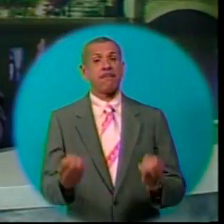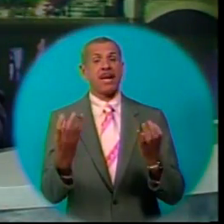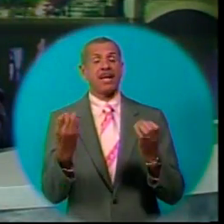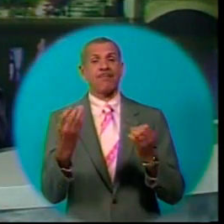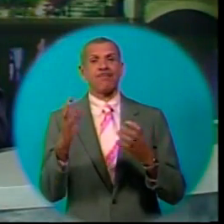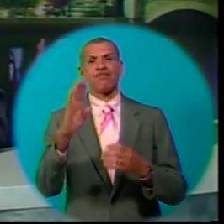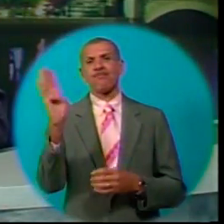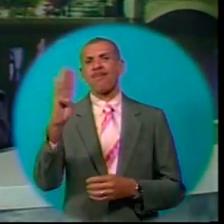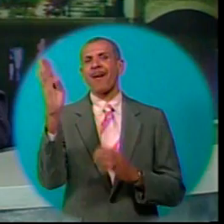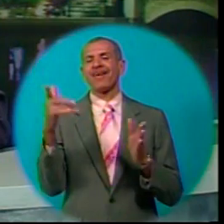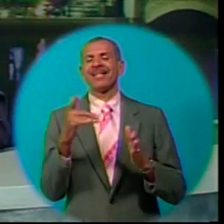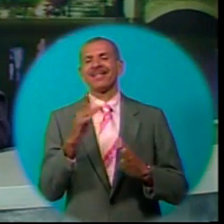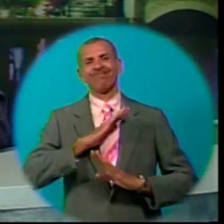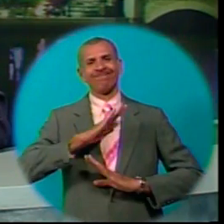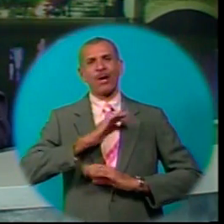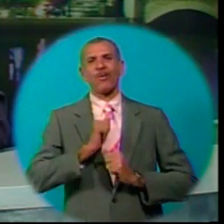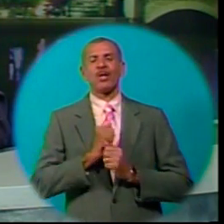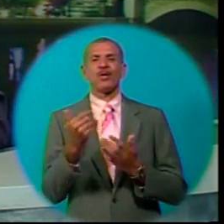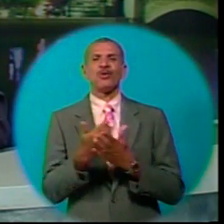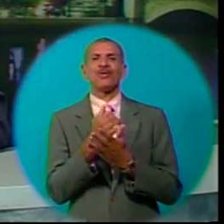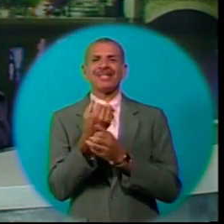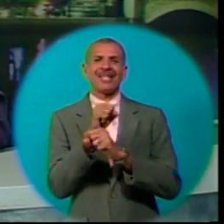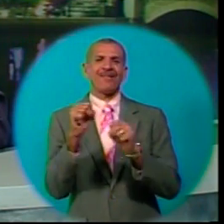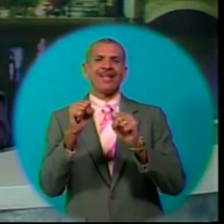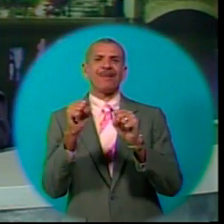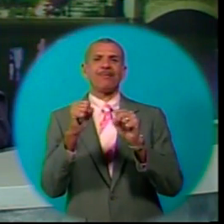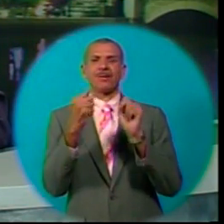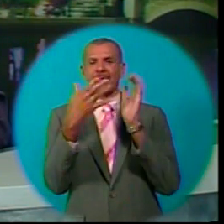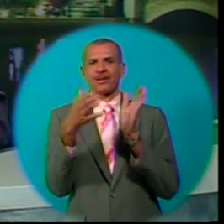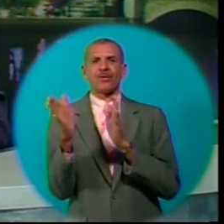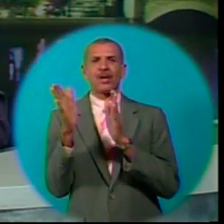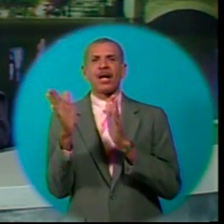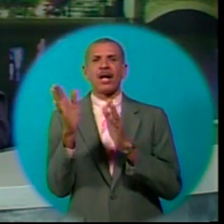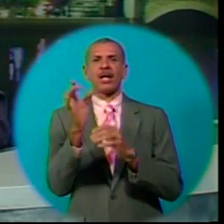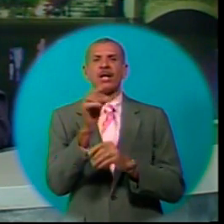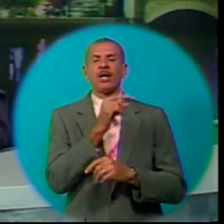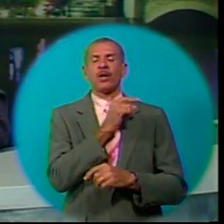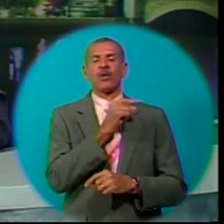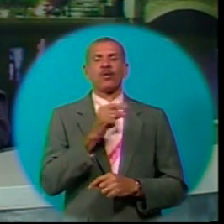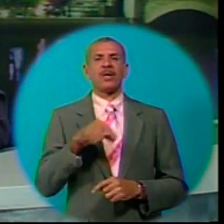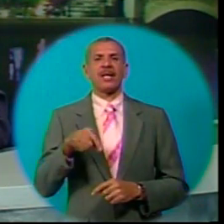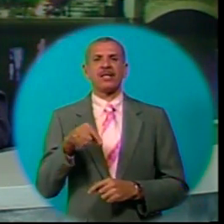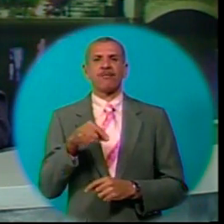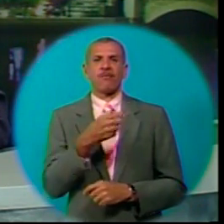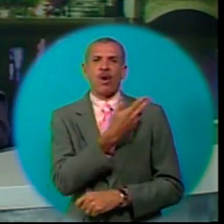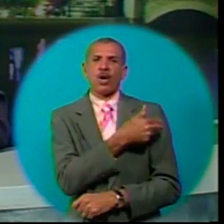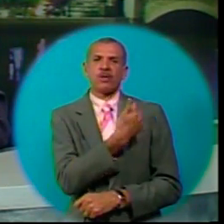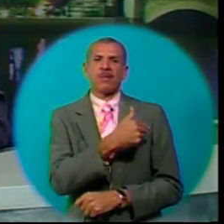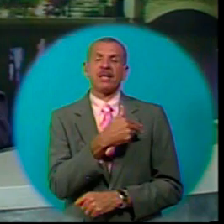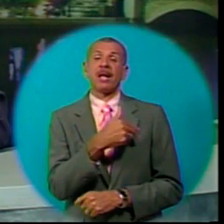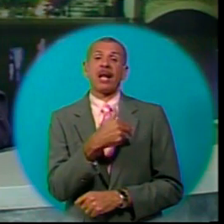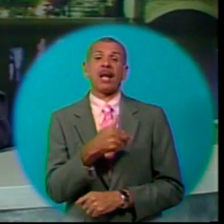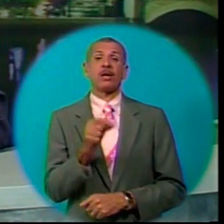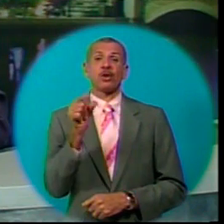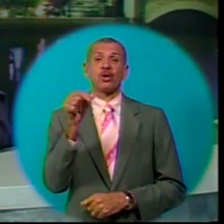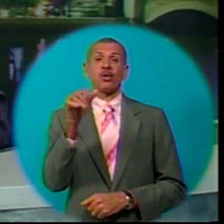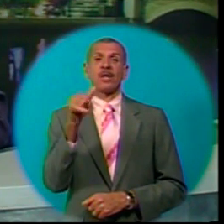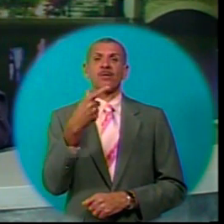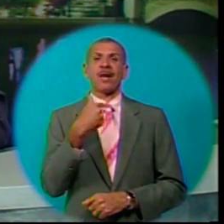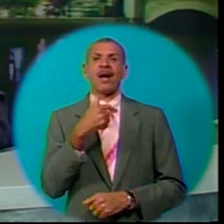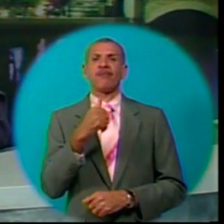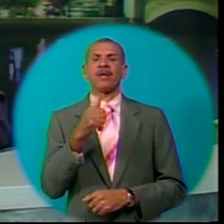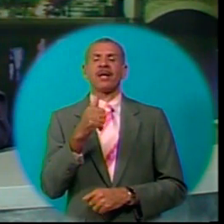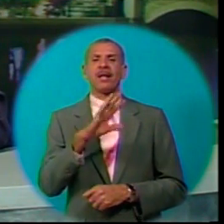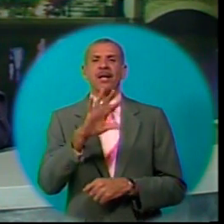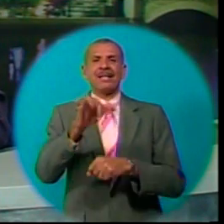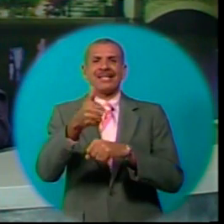Many Barbadians seem pleased with the new security measures to be implemented at the Queen Elizabeth Hospital. The QEH is set to install